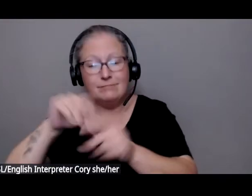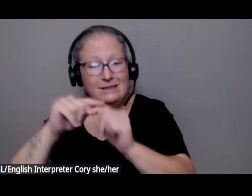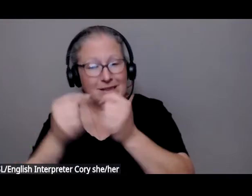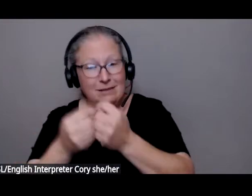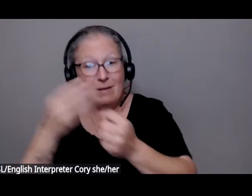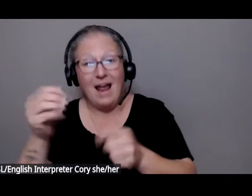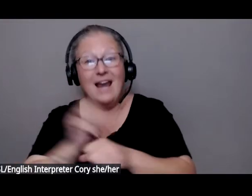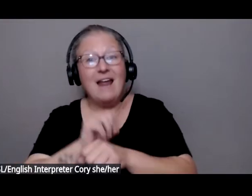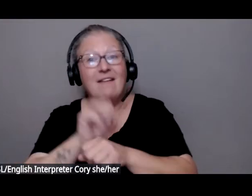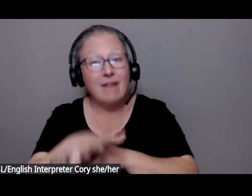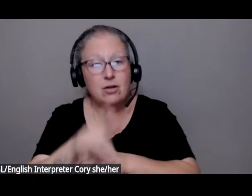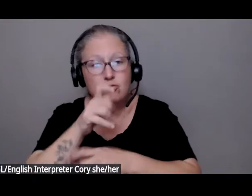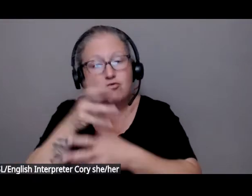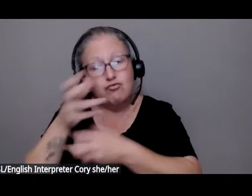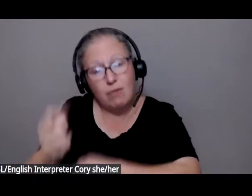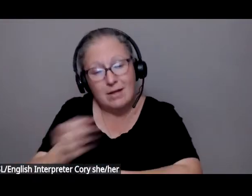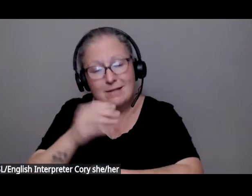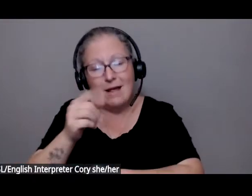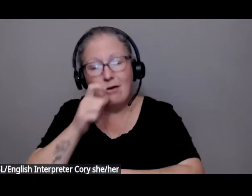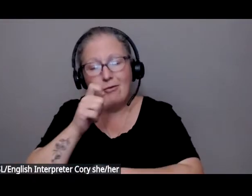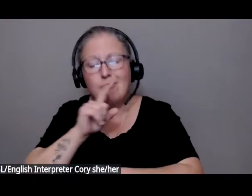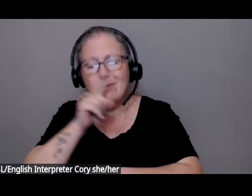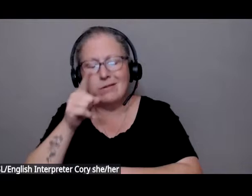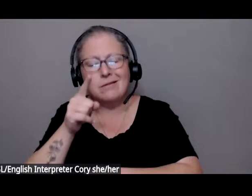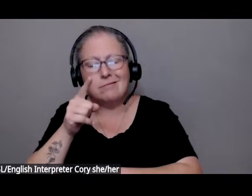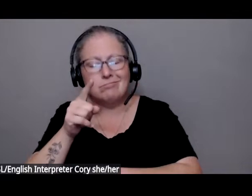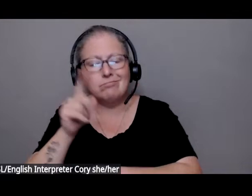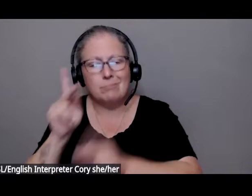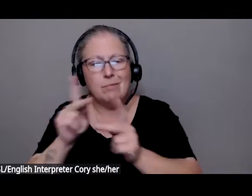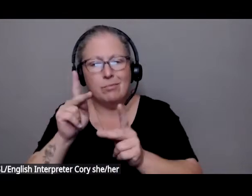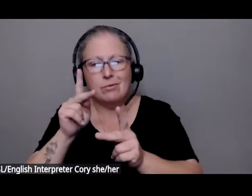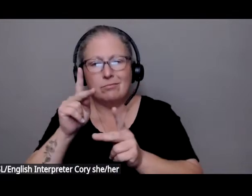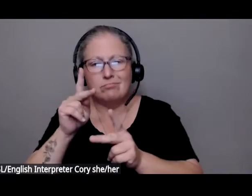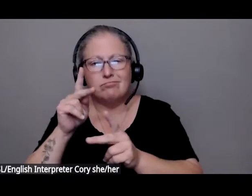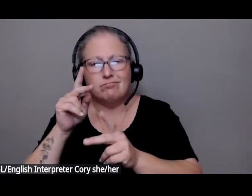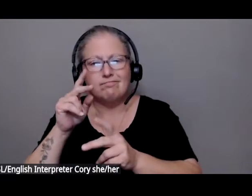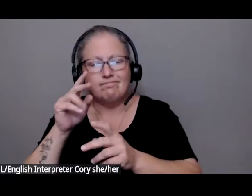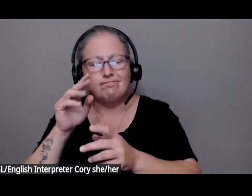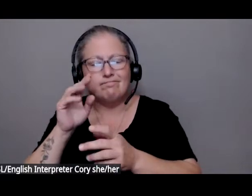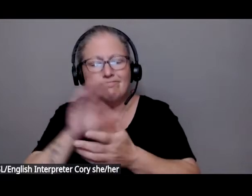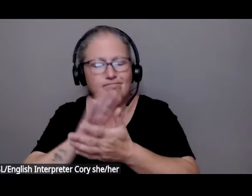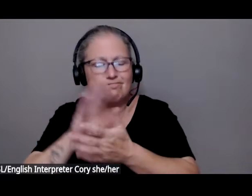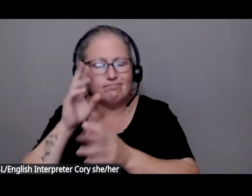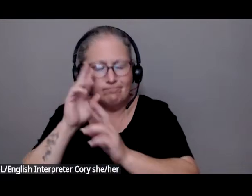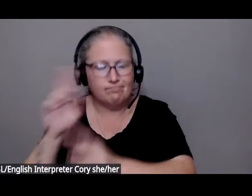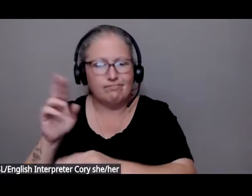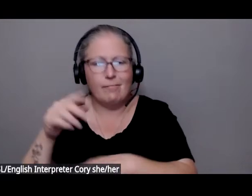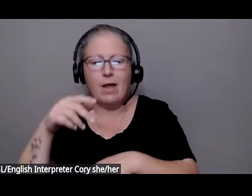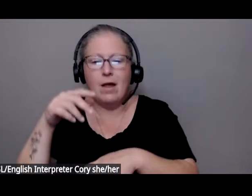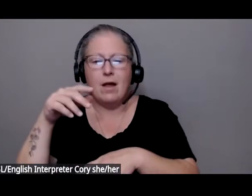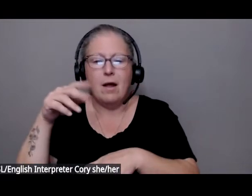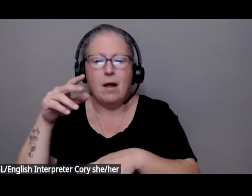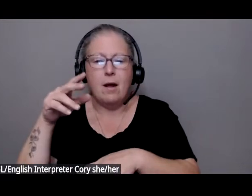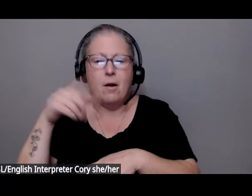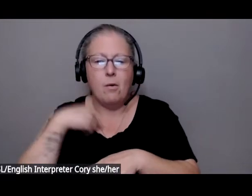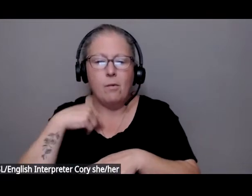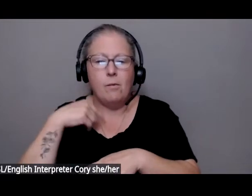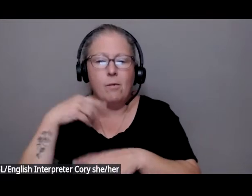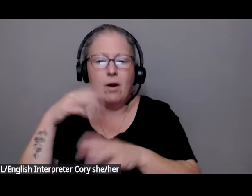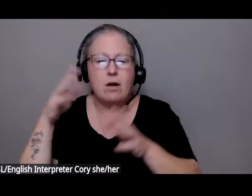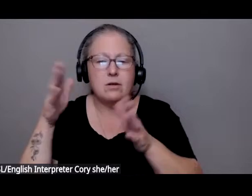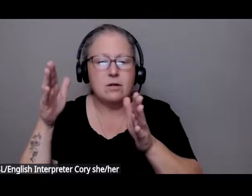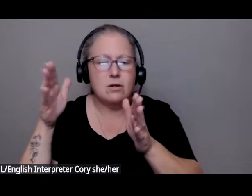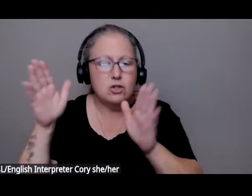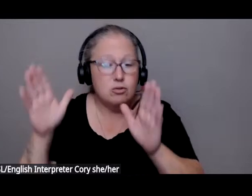is trusted and beloved. Ryan embodies all that we hope for out of a smaller learning community teacher, and we're